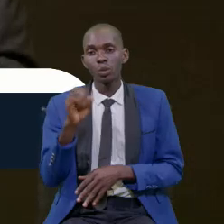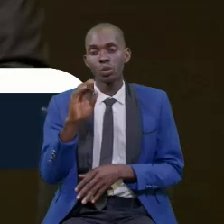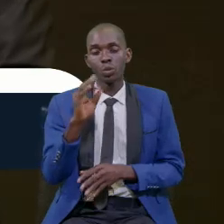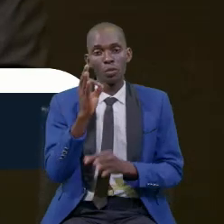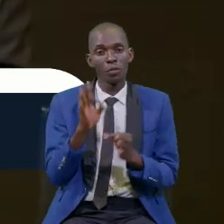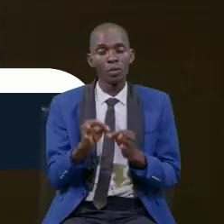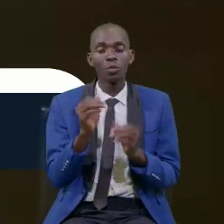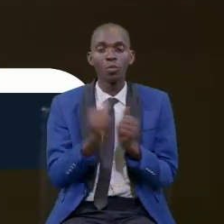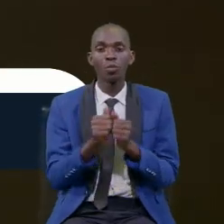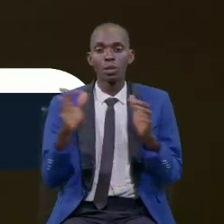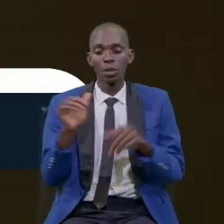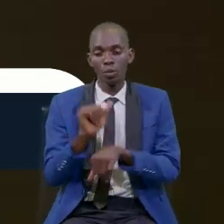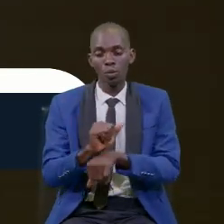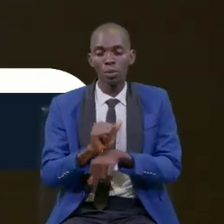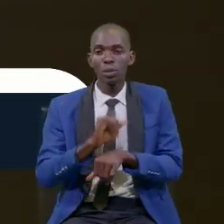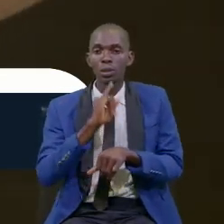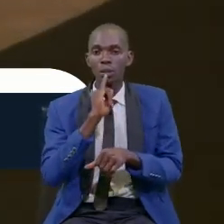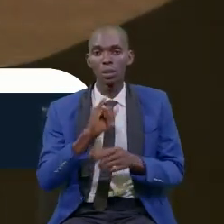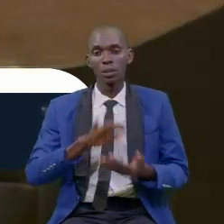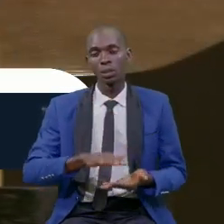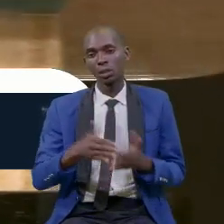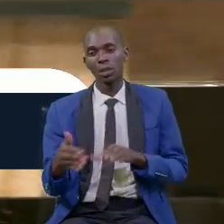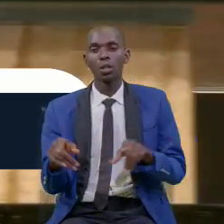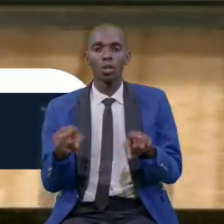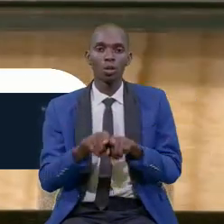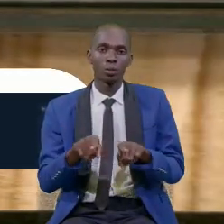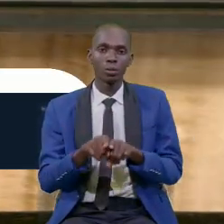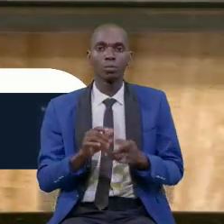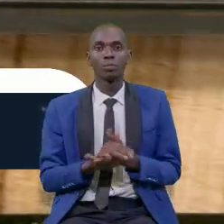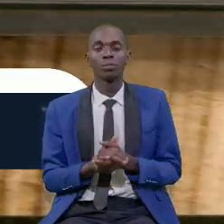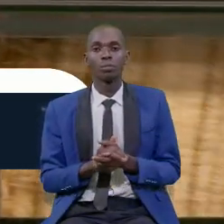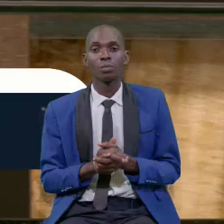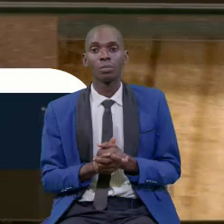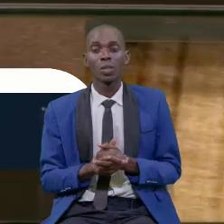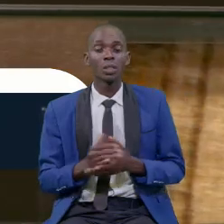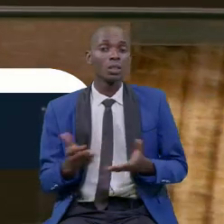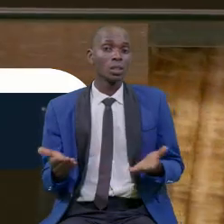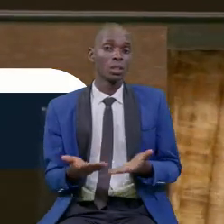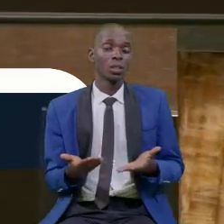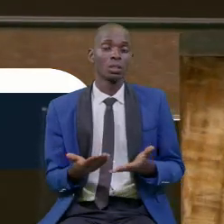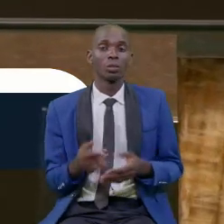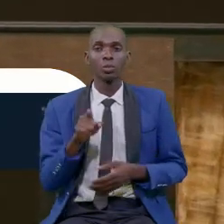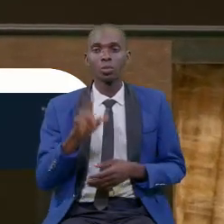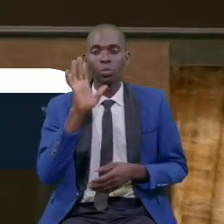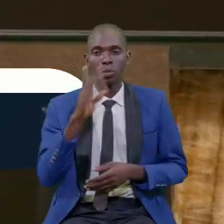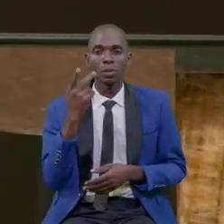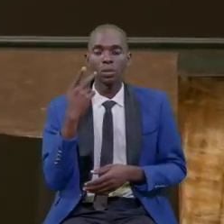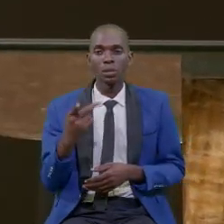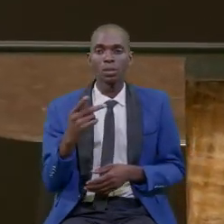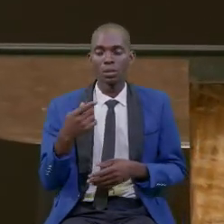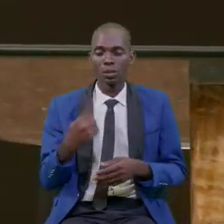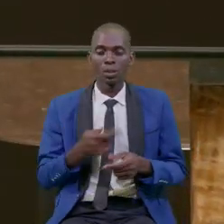without works is dead also. Here you find the Apostle